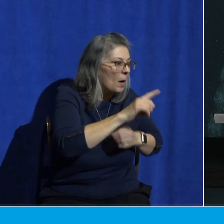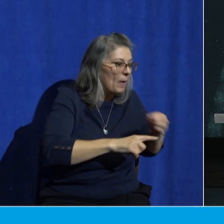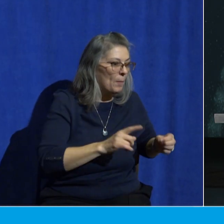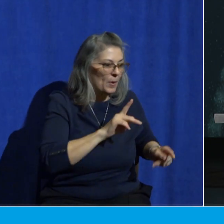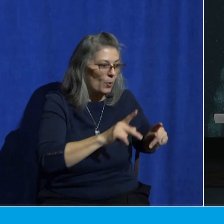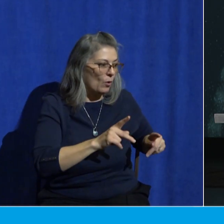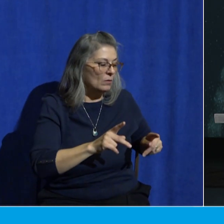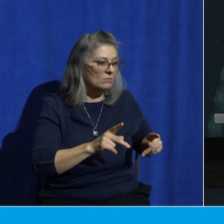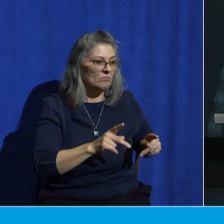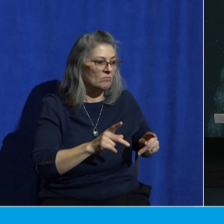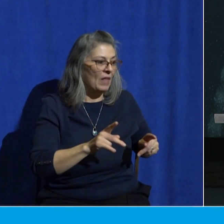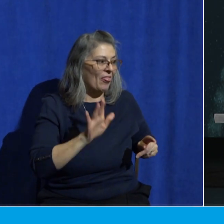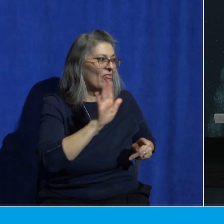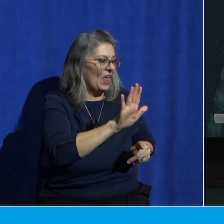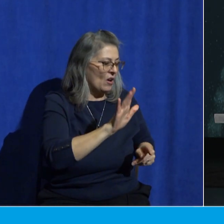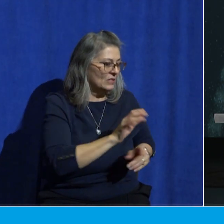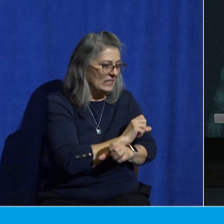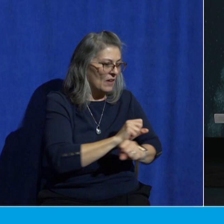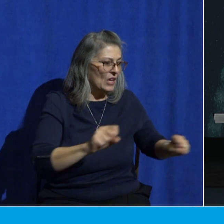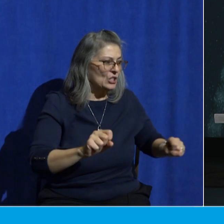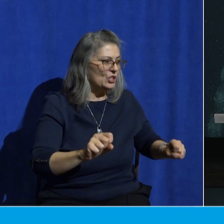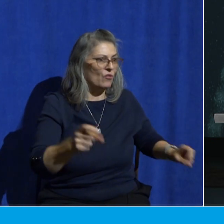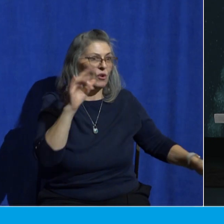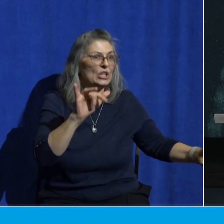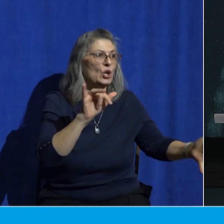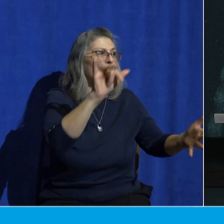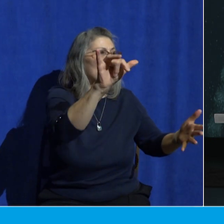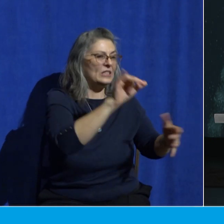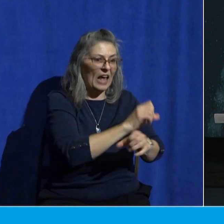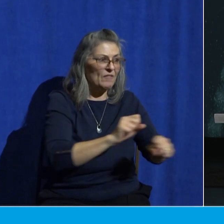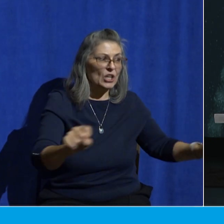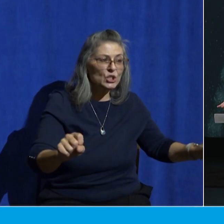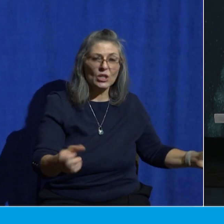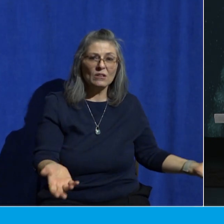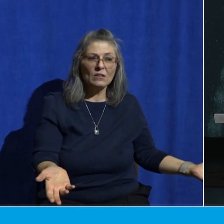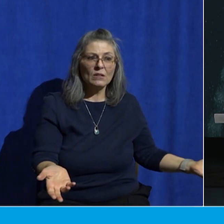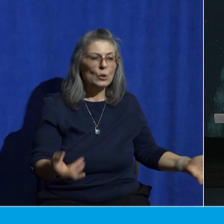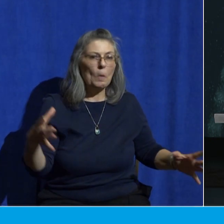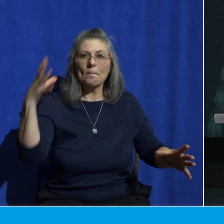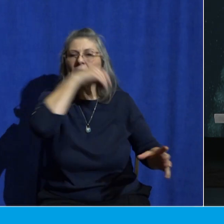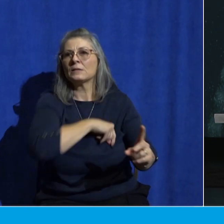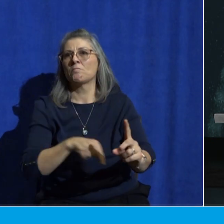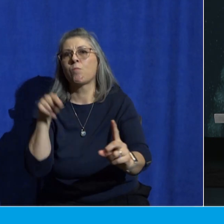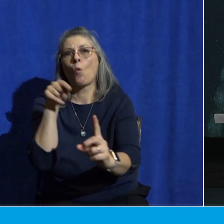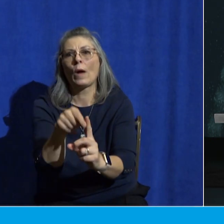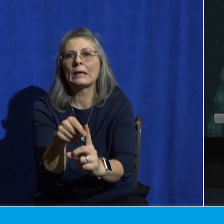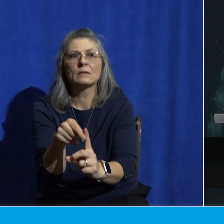we, like the crowds of Mark chapter 11, will completely miss the point.